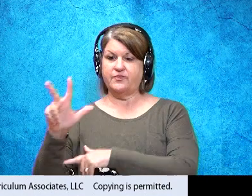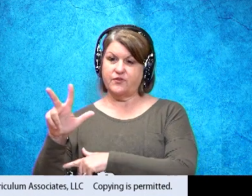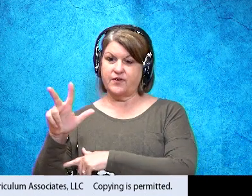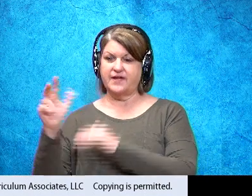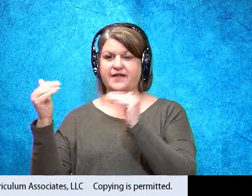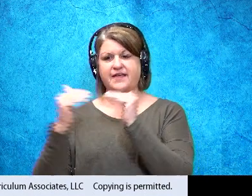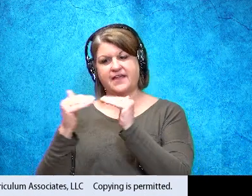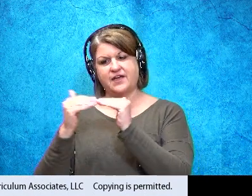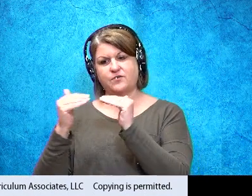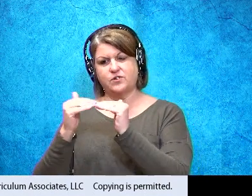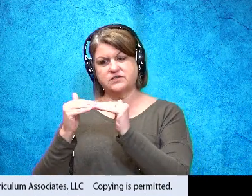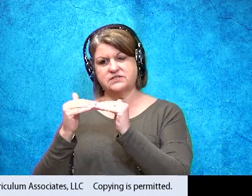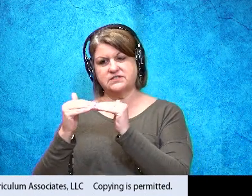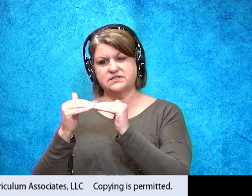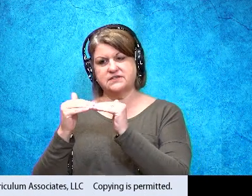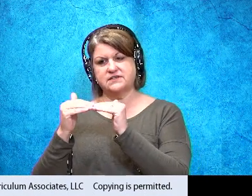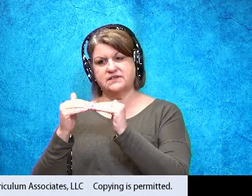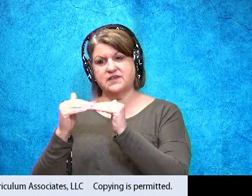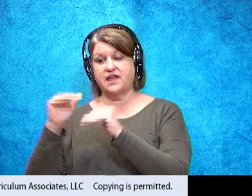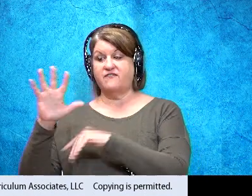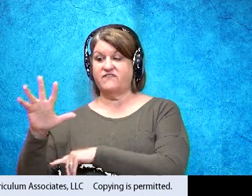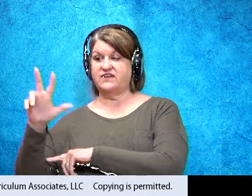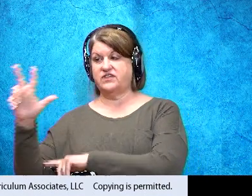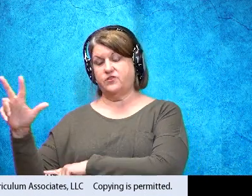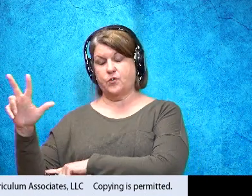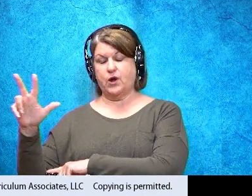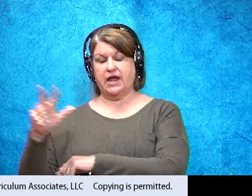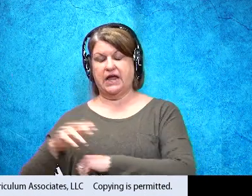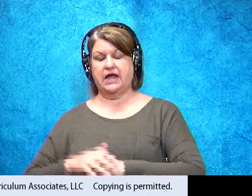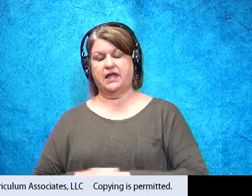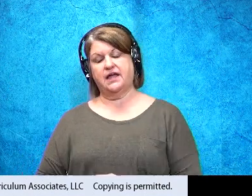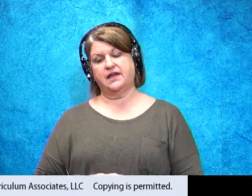23 equals 53.